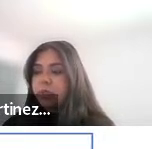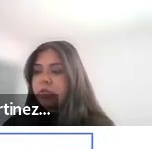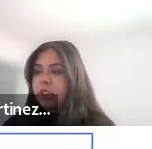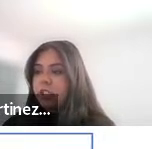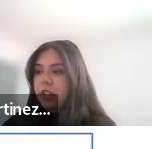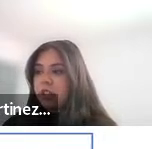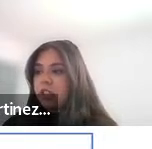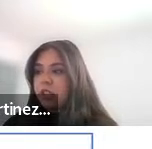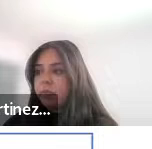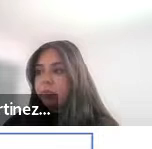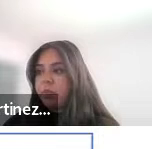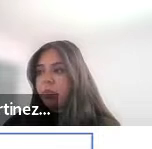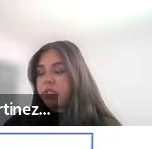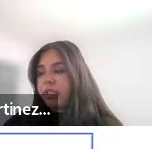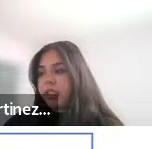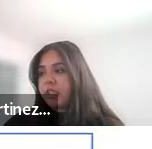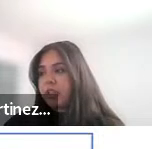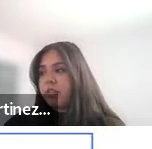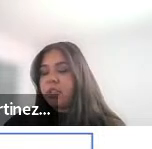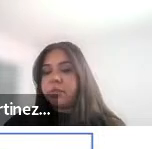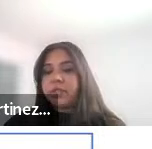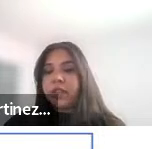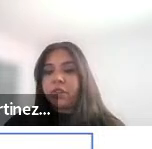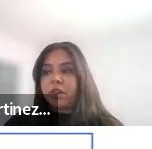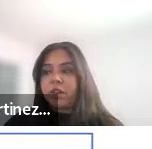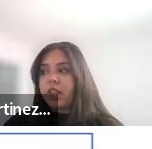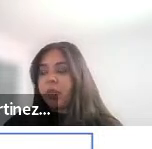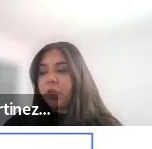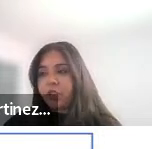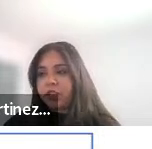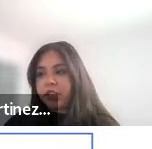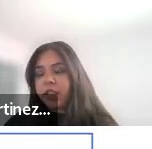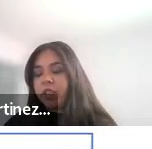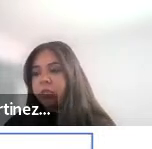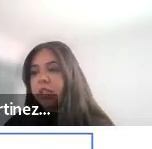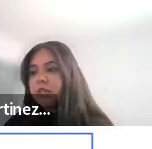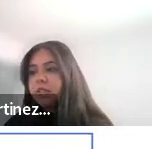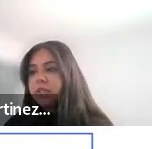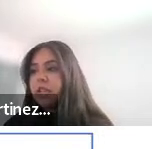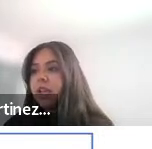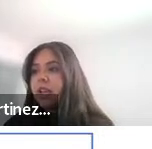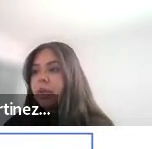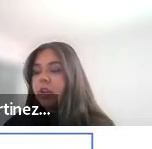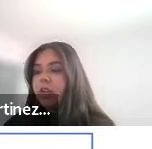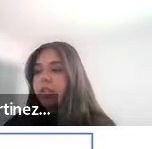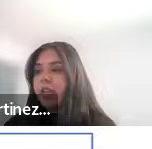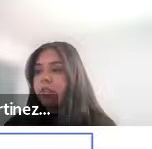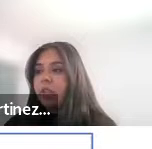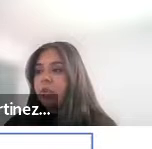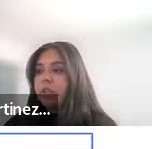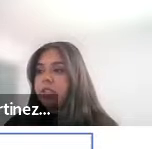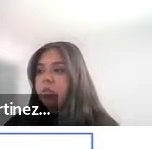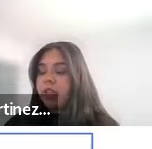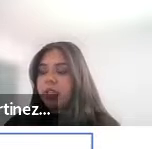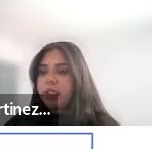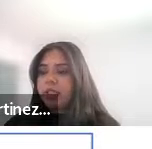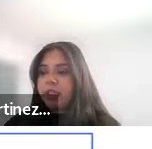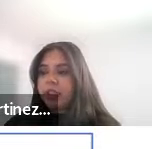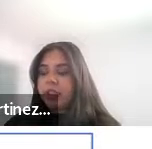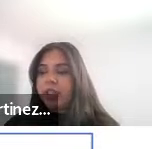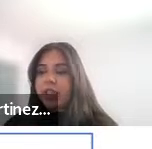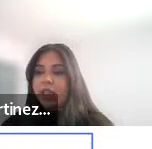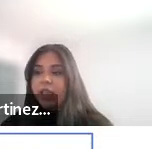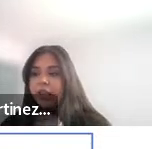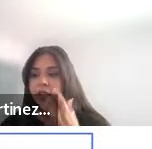person, respectfully challenge people's ideas or outcomes, never the person themselves, and by honoring everyone's humanity